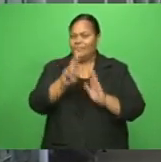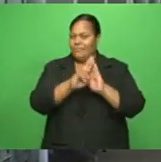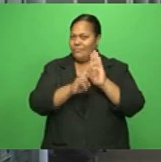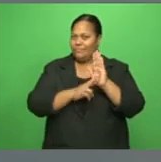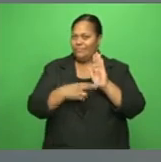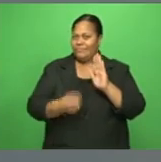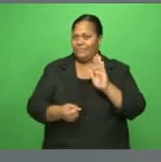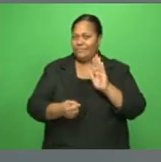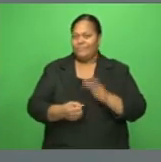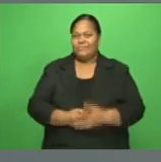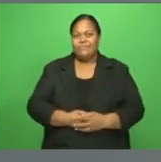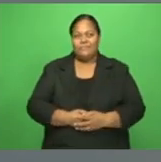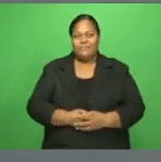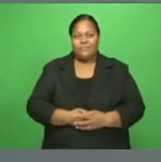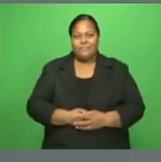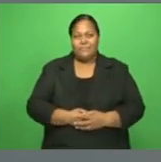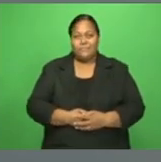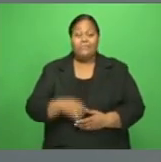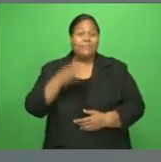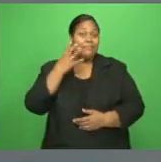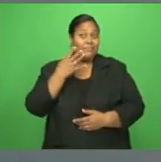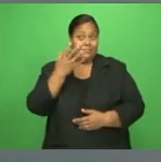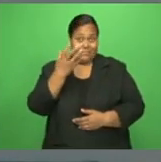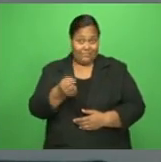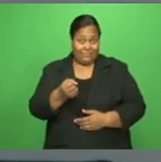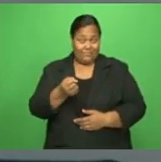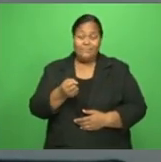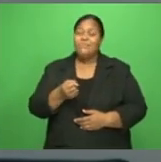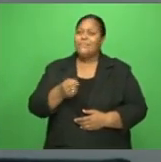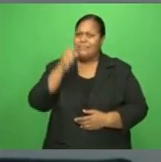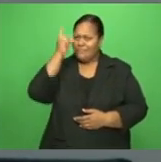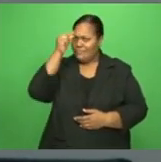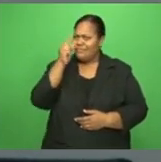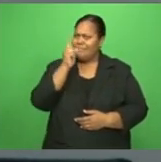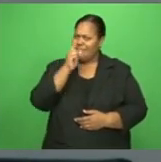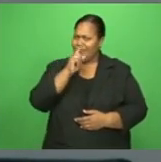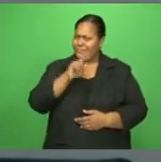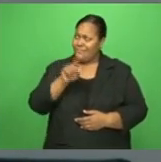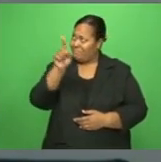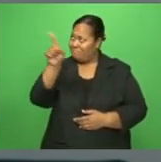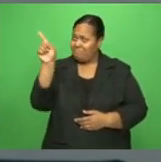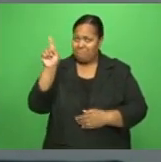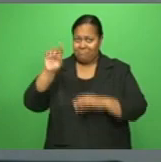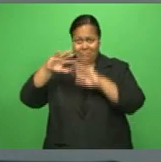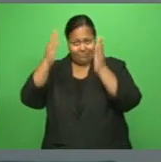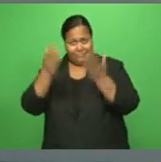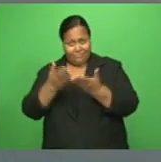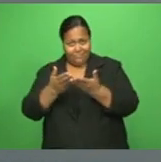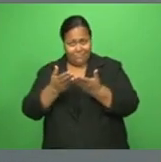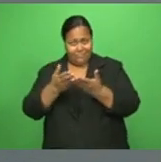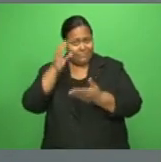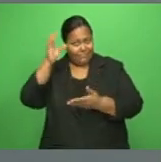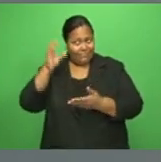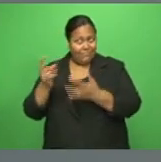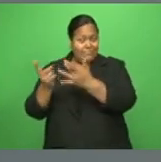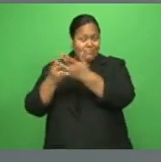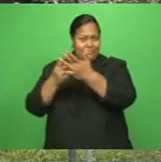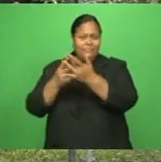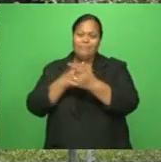as long as there are Fijians out there, I expect that we will continue to work at getting them